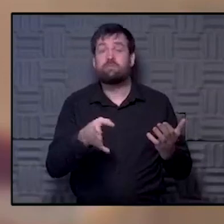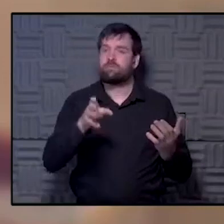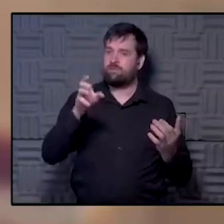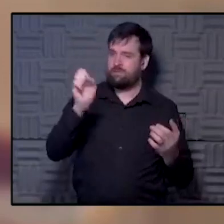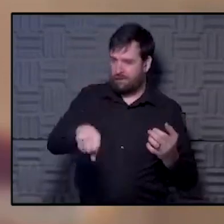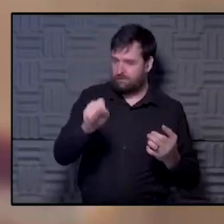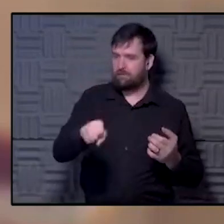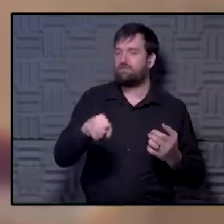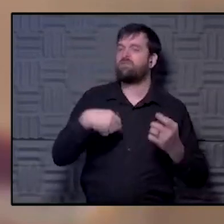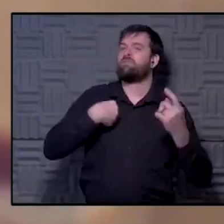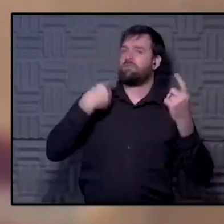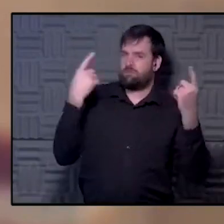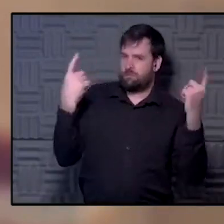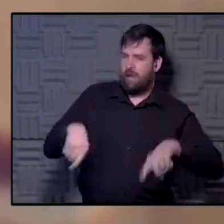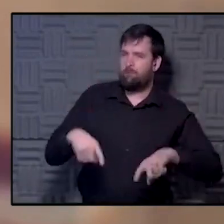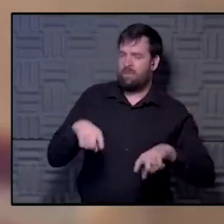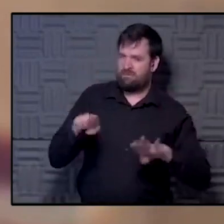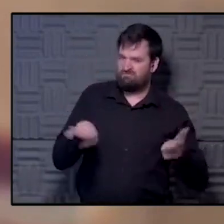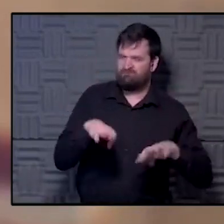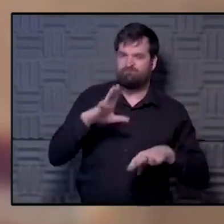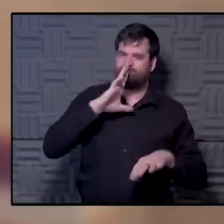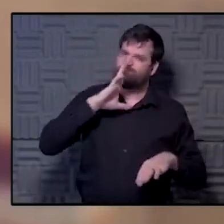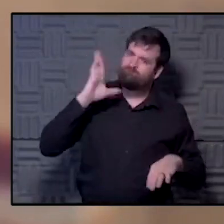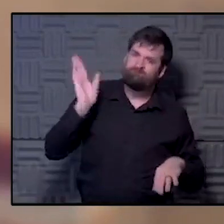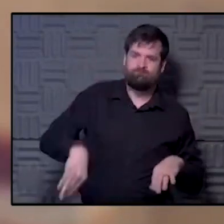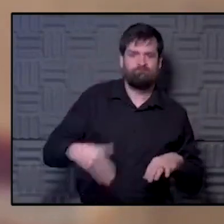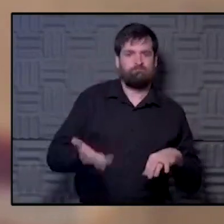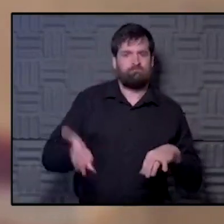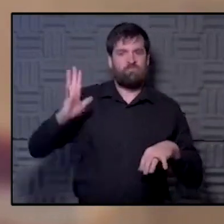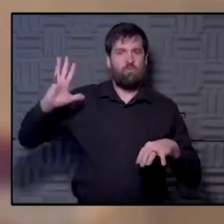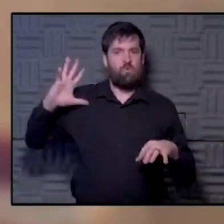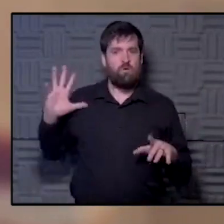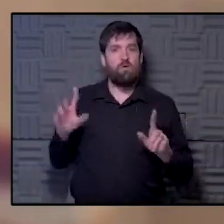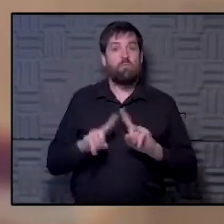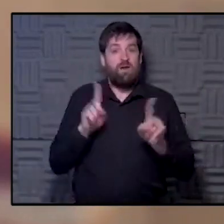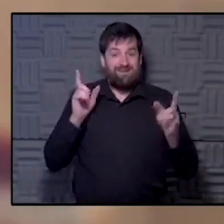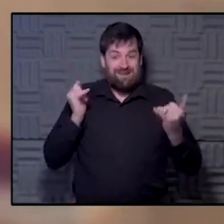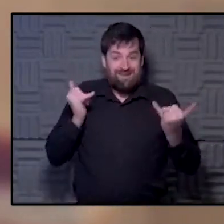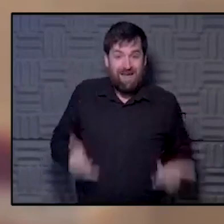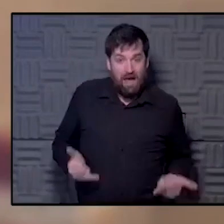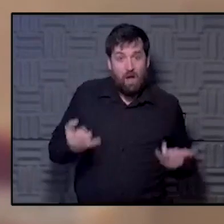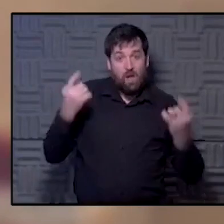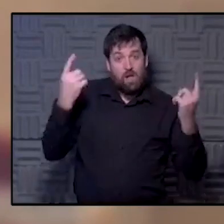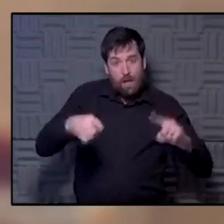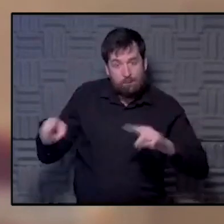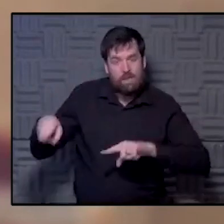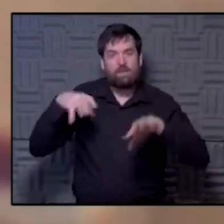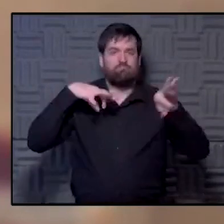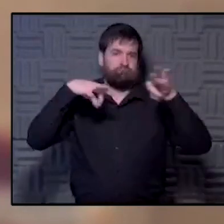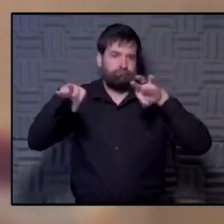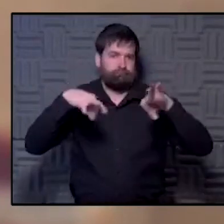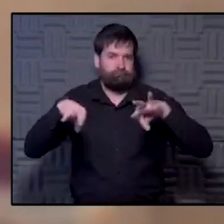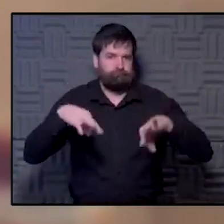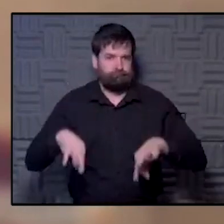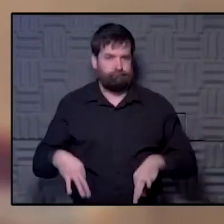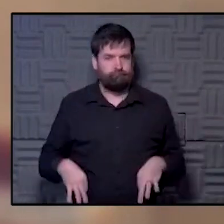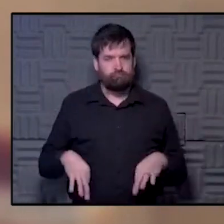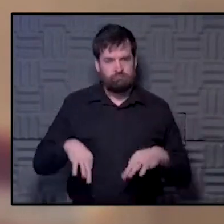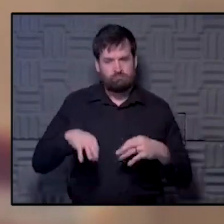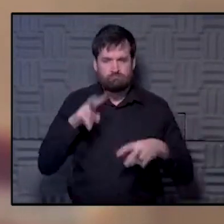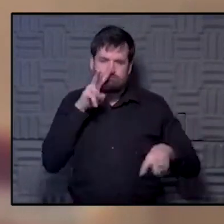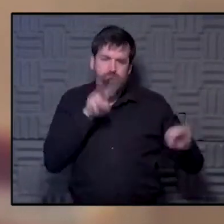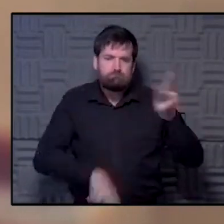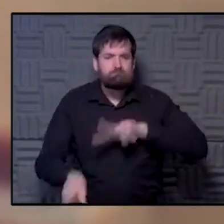yes, there was this misconduct in the past, but, here's what's happening now. And when we look at what's